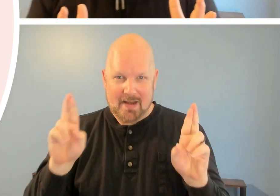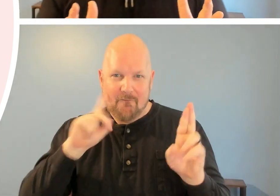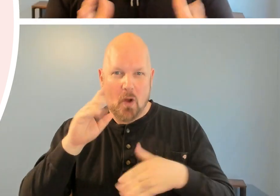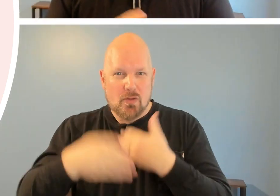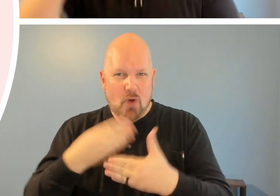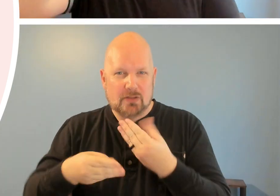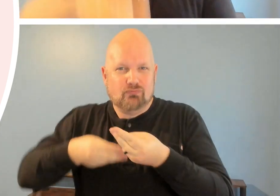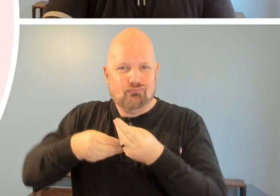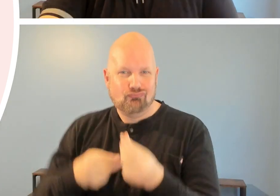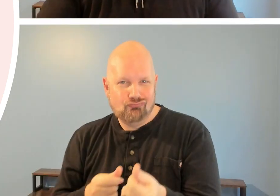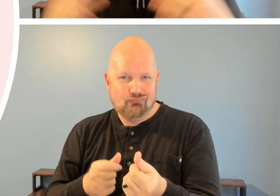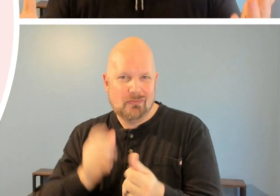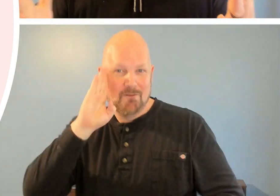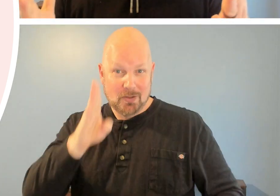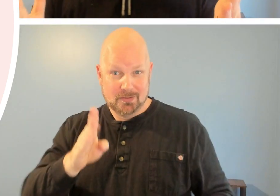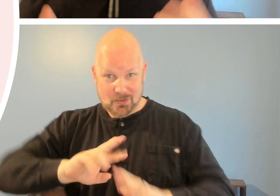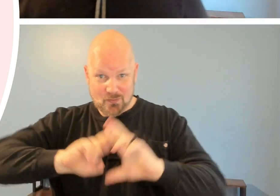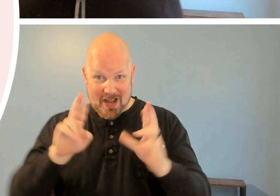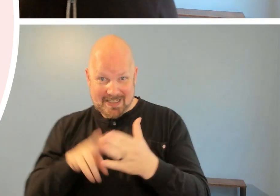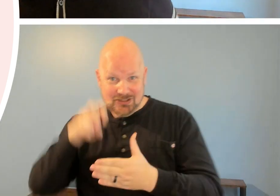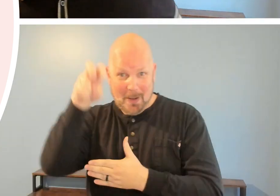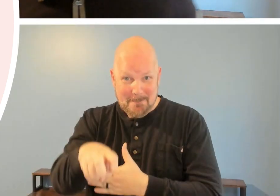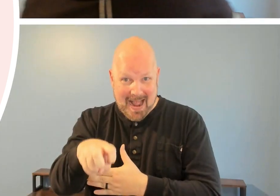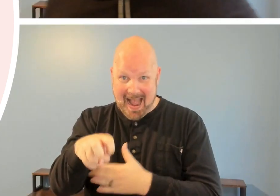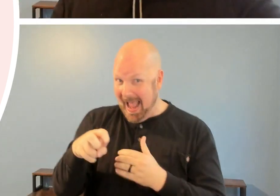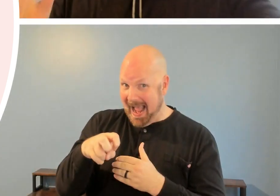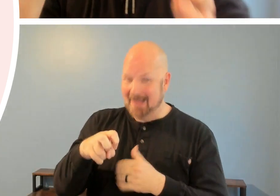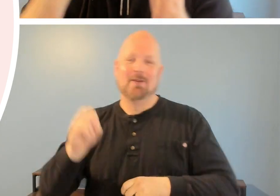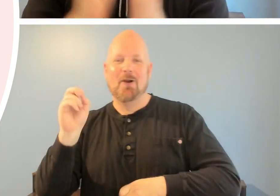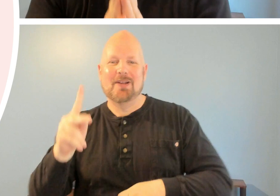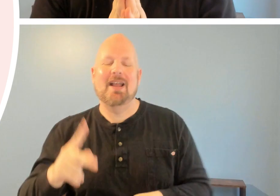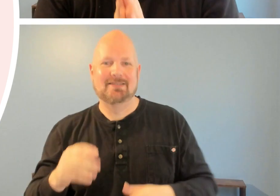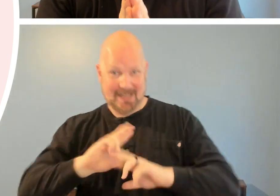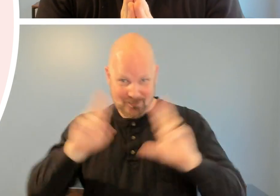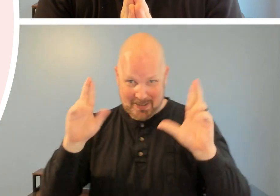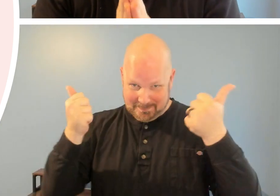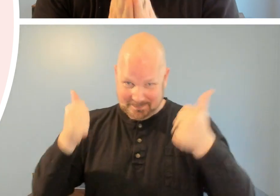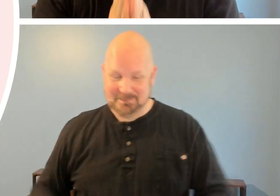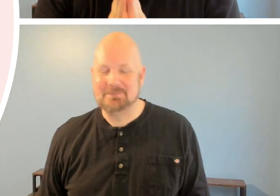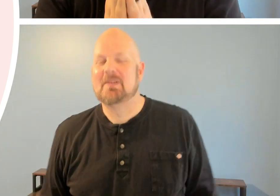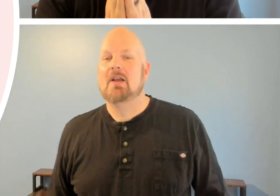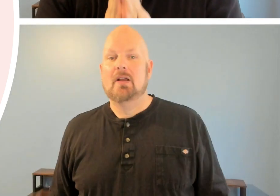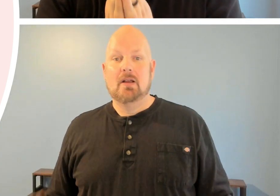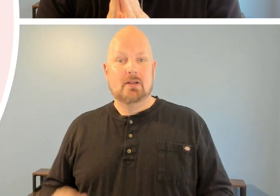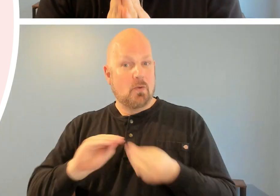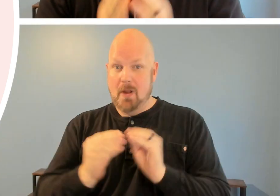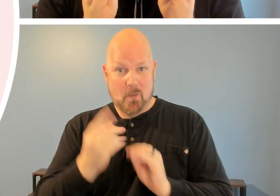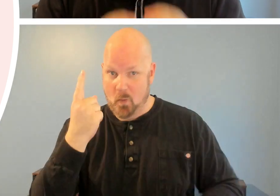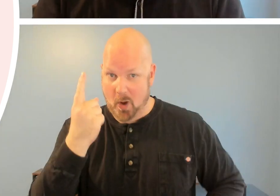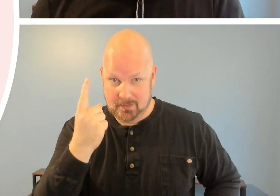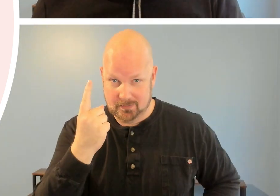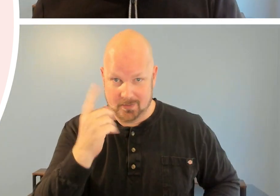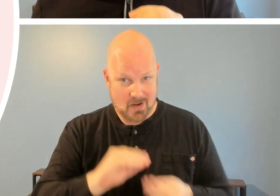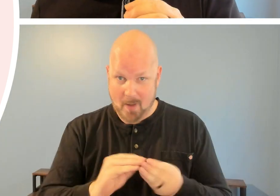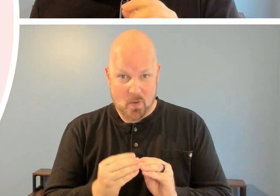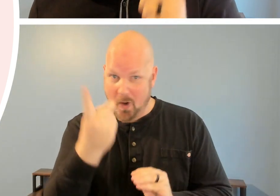are you ready to jump in? Jump? All right, let's do it. Okay, so number one, most important thing or